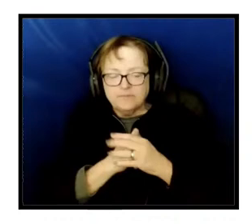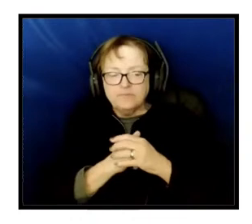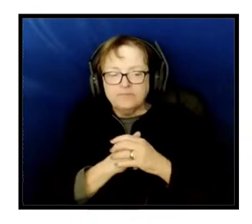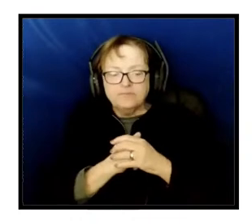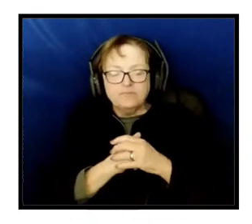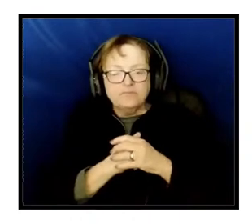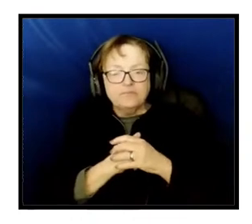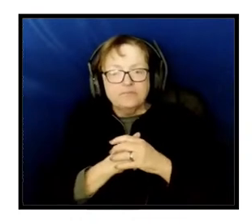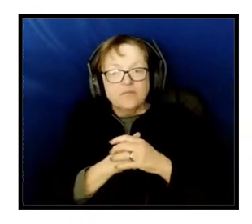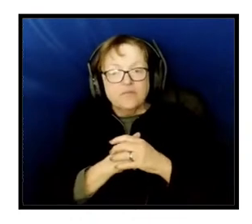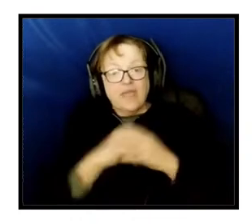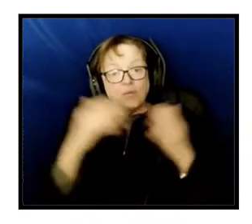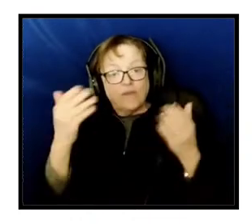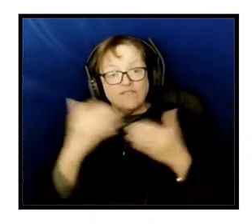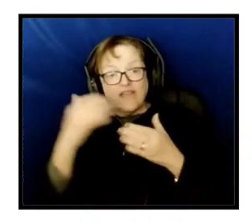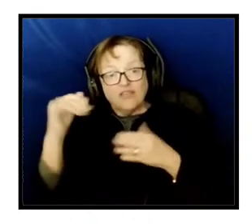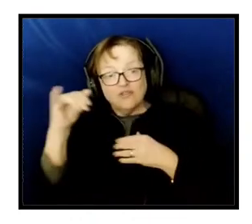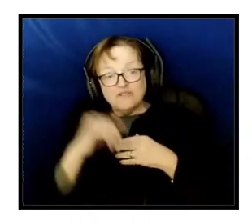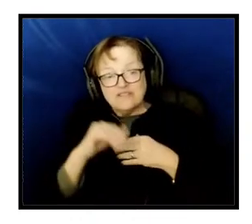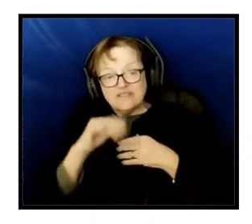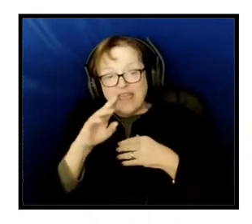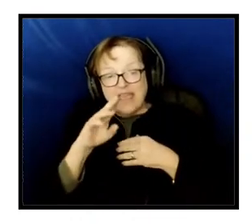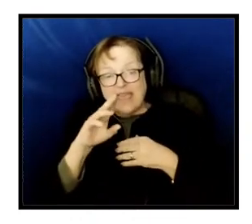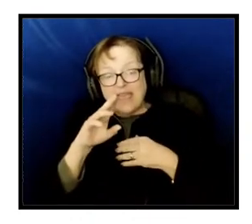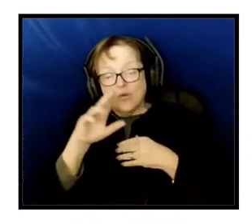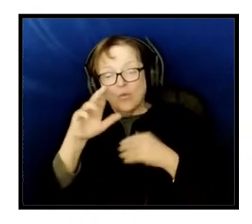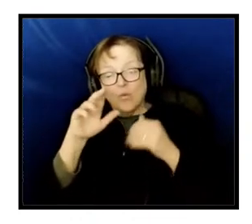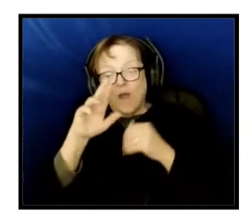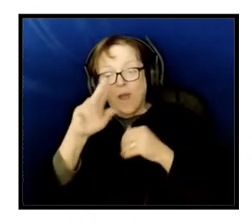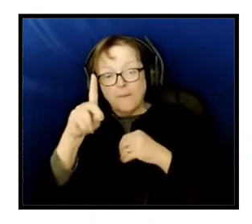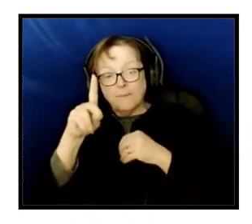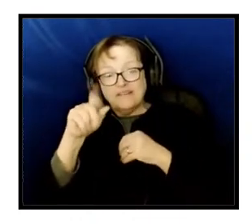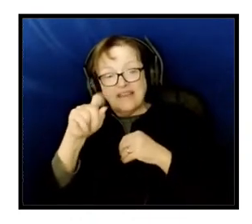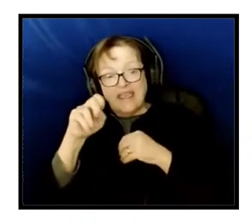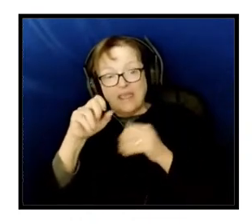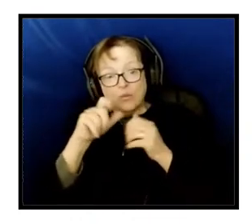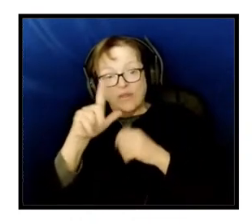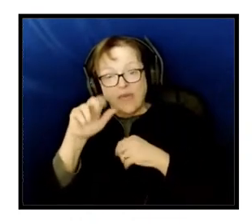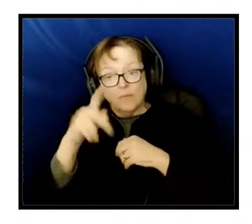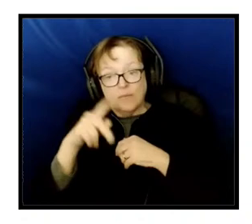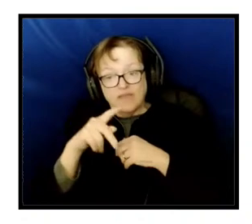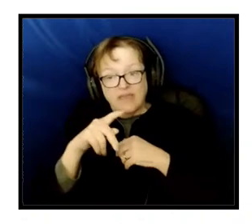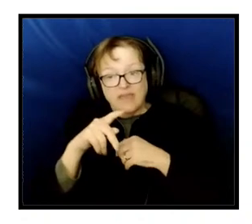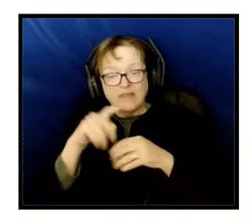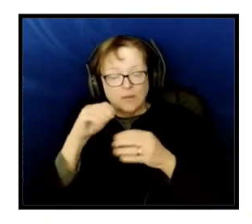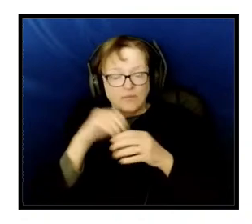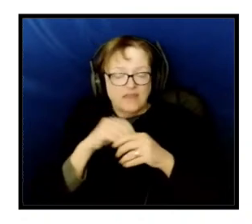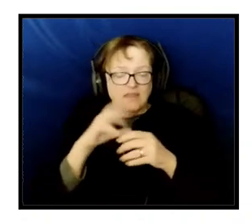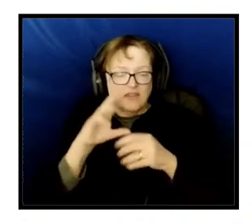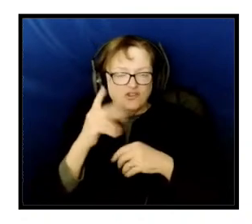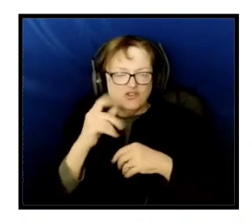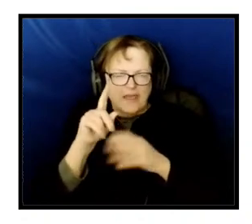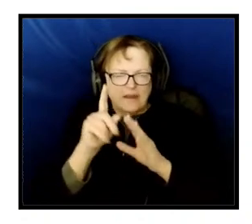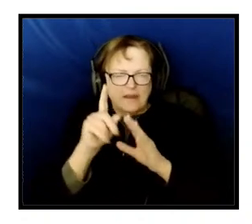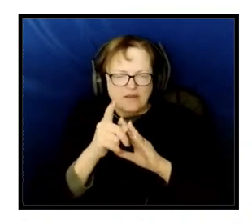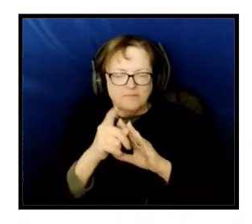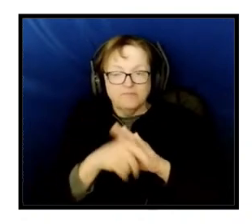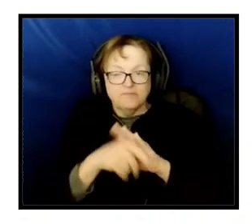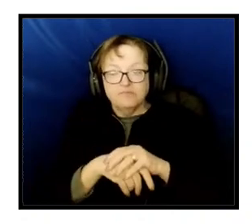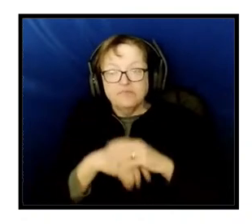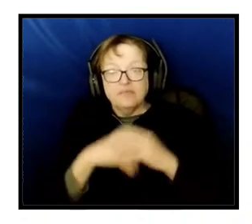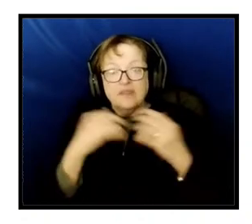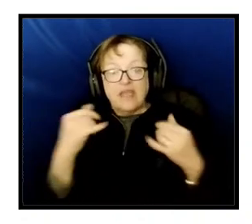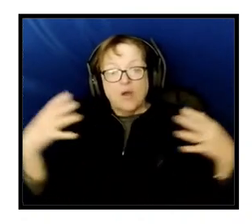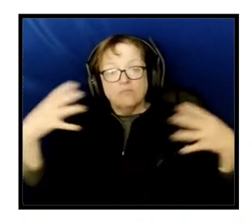And we invite you to stay up to date with the LP on our various platforms, which will be in the chat in just a second. To